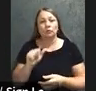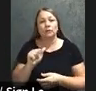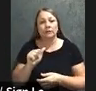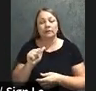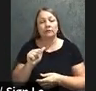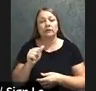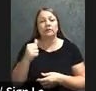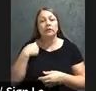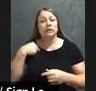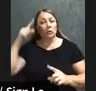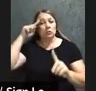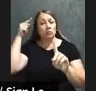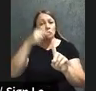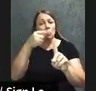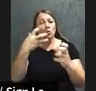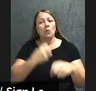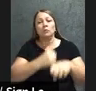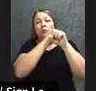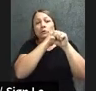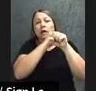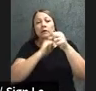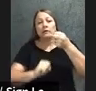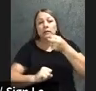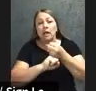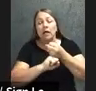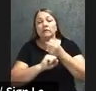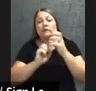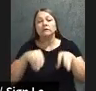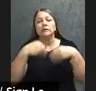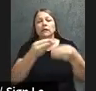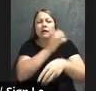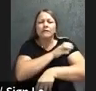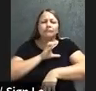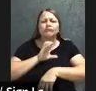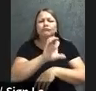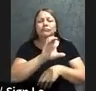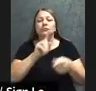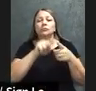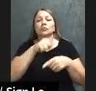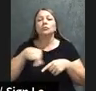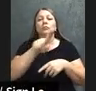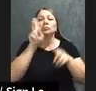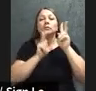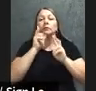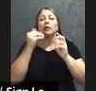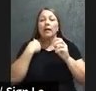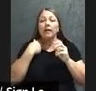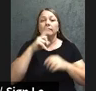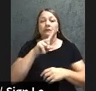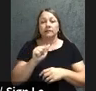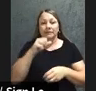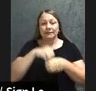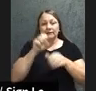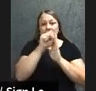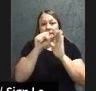of protecting, advocating for, and empowering folks with disabilities all across the state. We actually do this with a